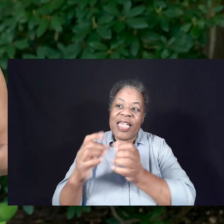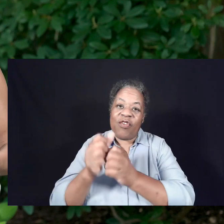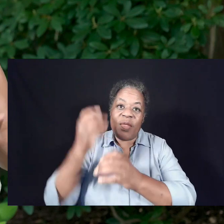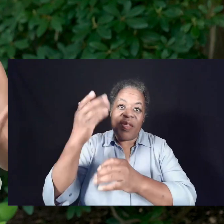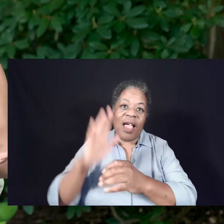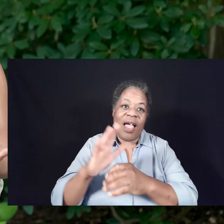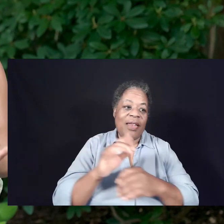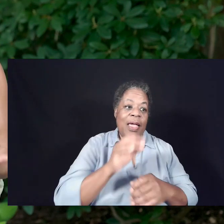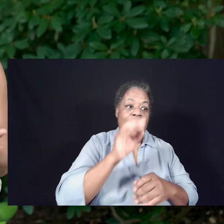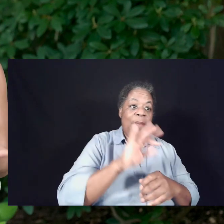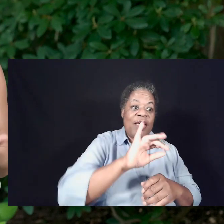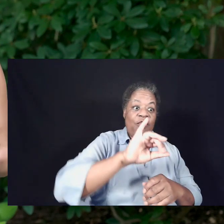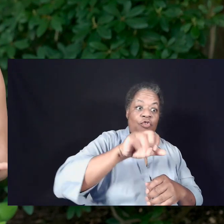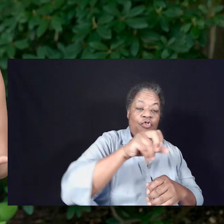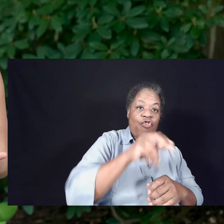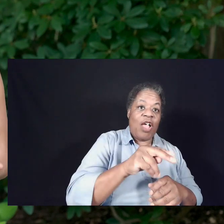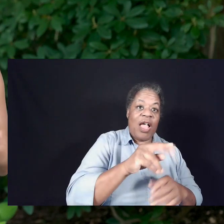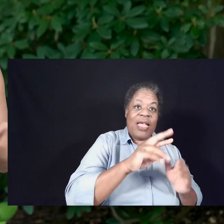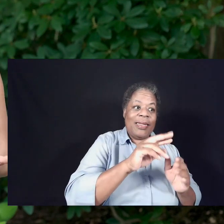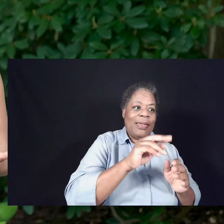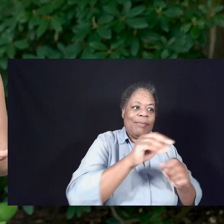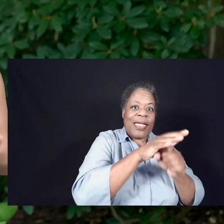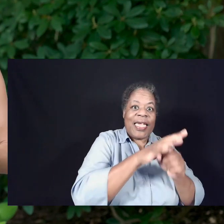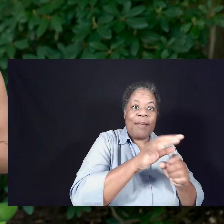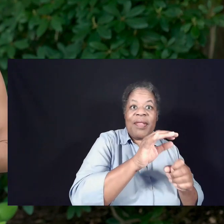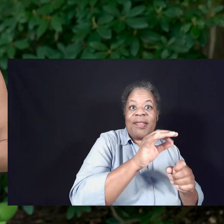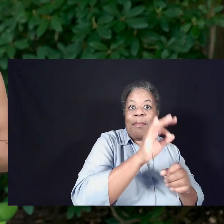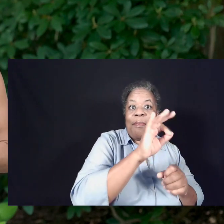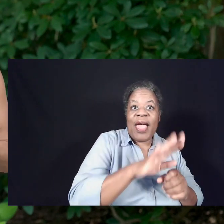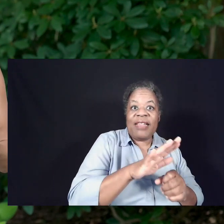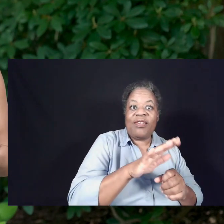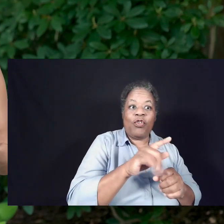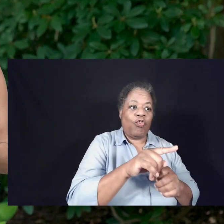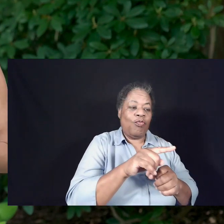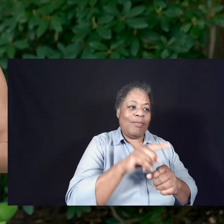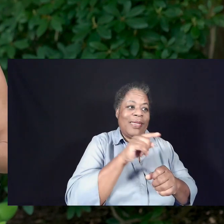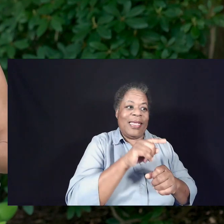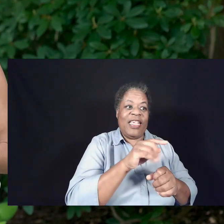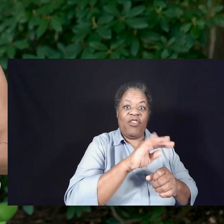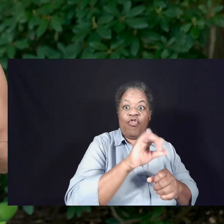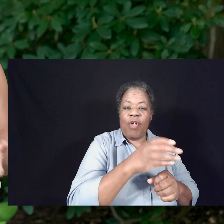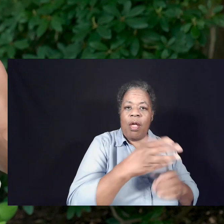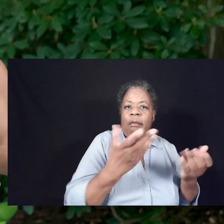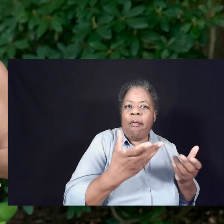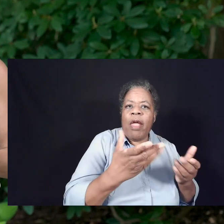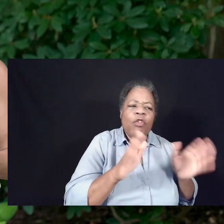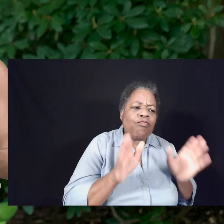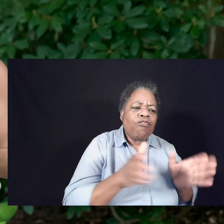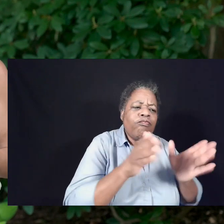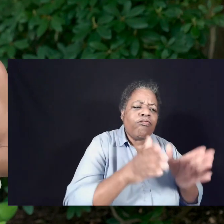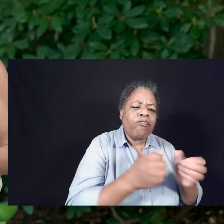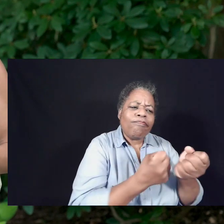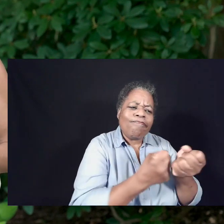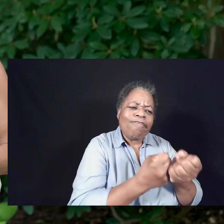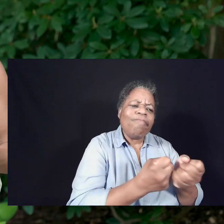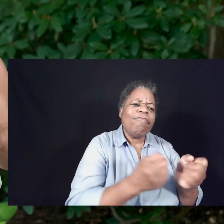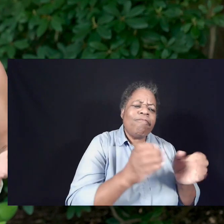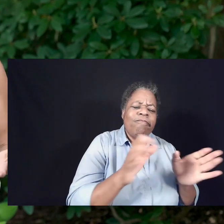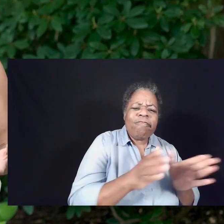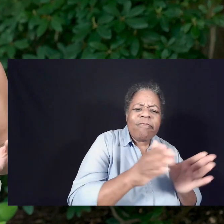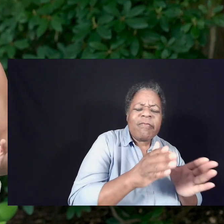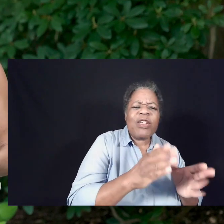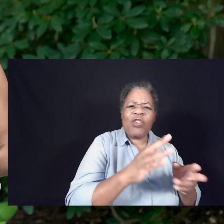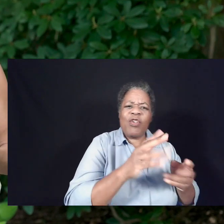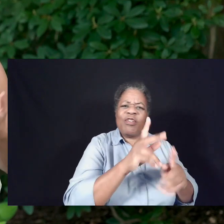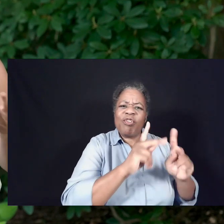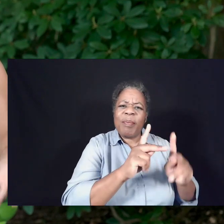pastor is to cultivate this community, just like a campus pastor at our in-person locations, but in the online space. So I'm honored